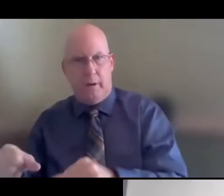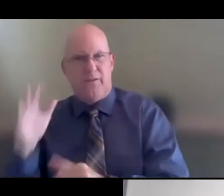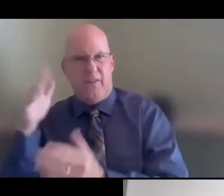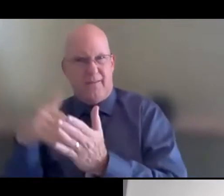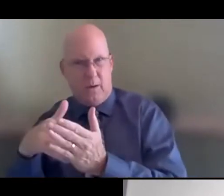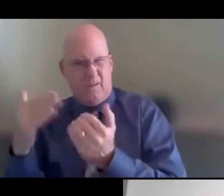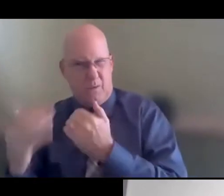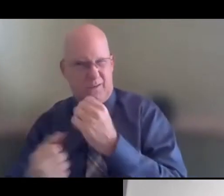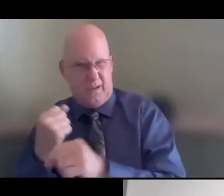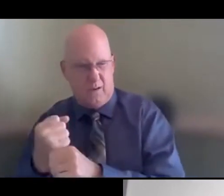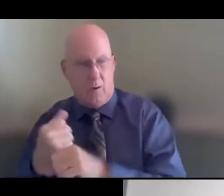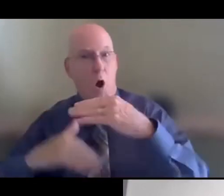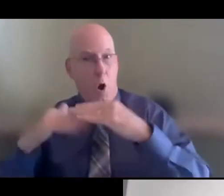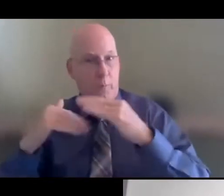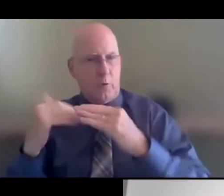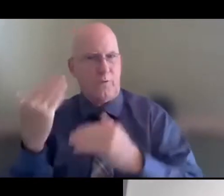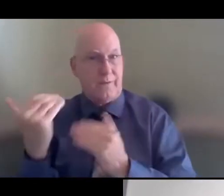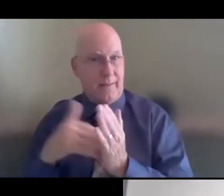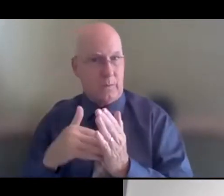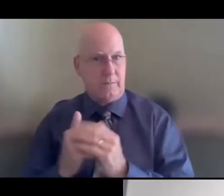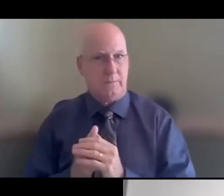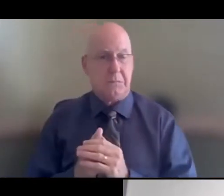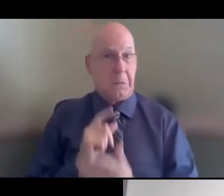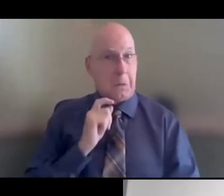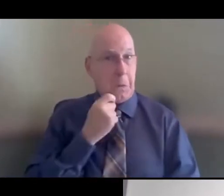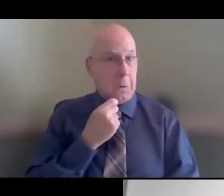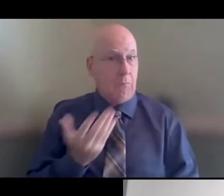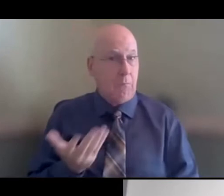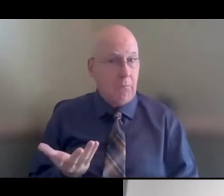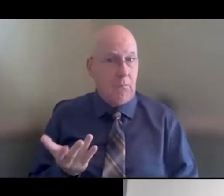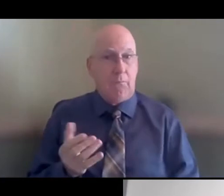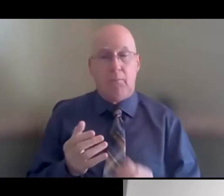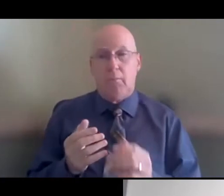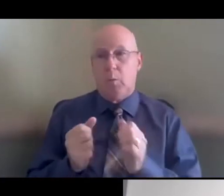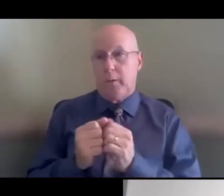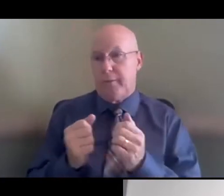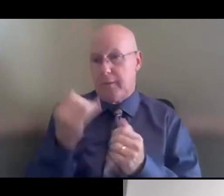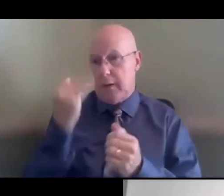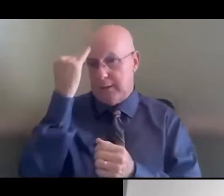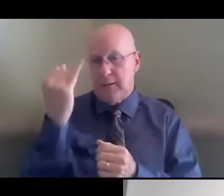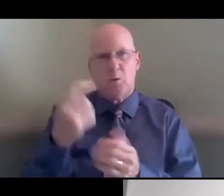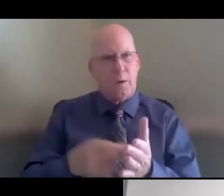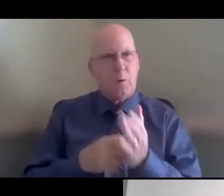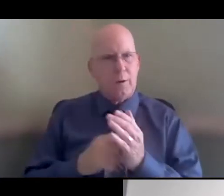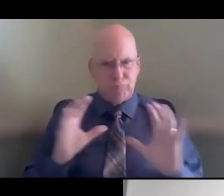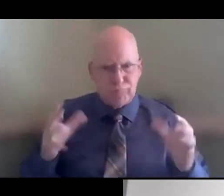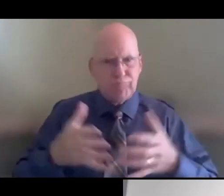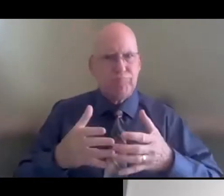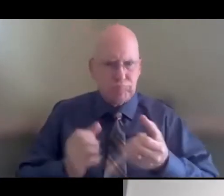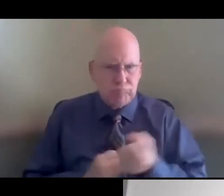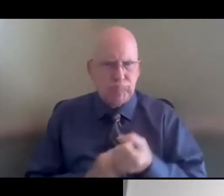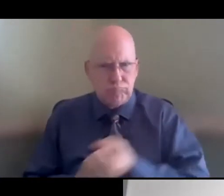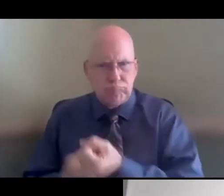rest of the year. But it is pretty cool because, with the idea of it takes a village sometimes, that